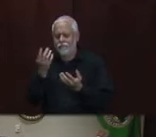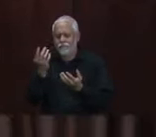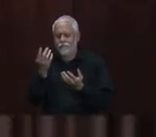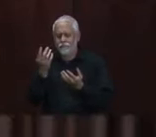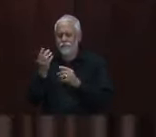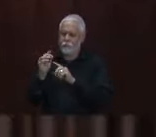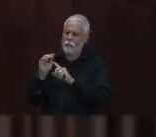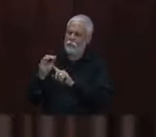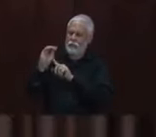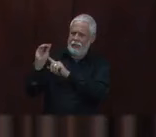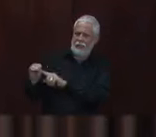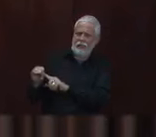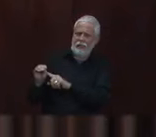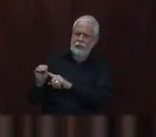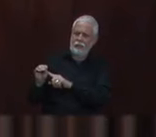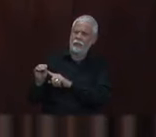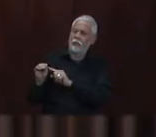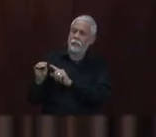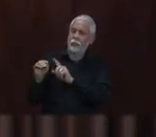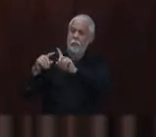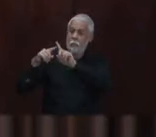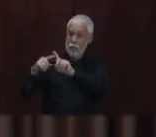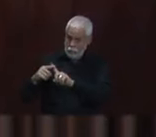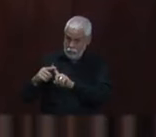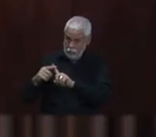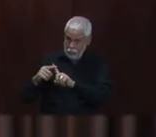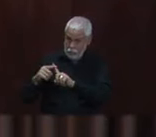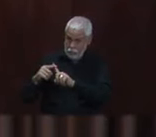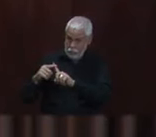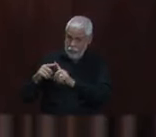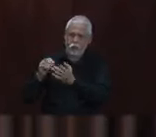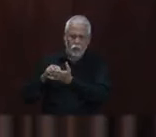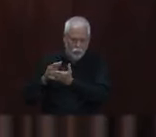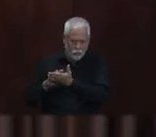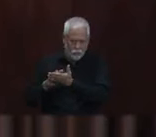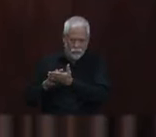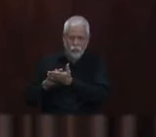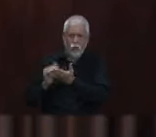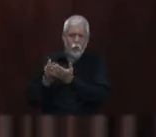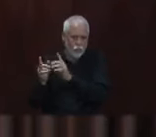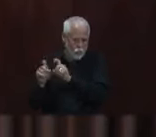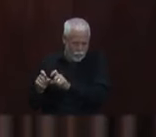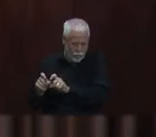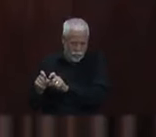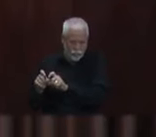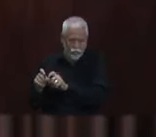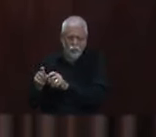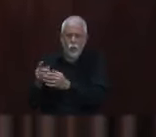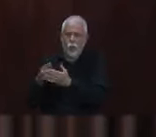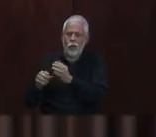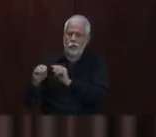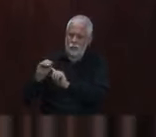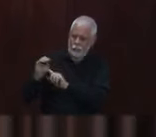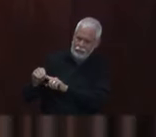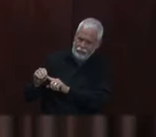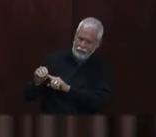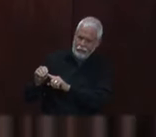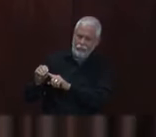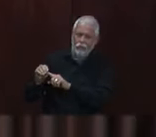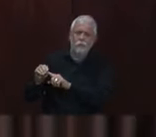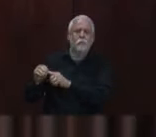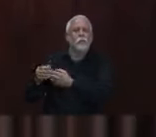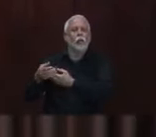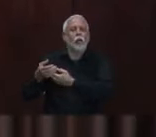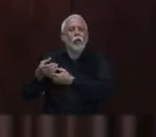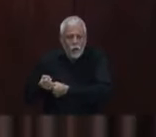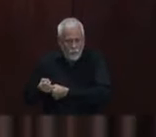what percentage of the positive cases that are documented through testing are we able to, with high